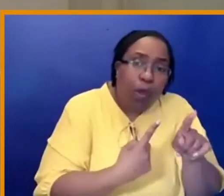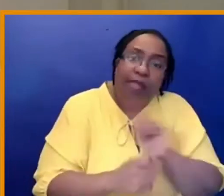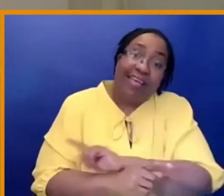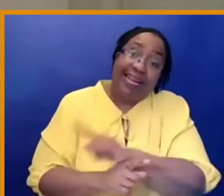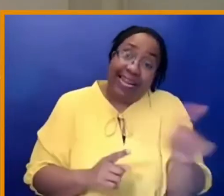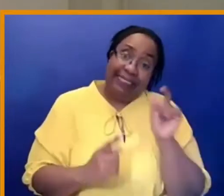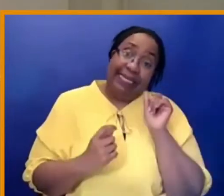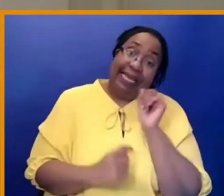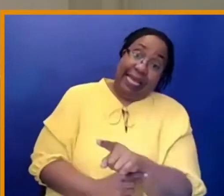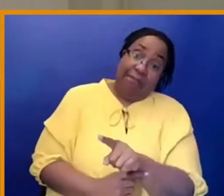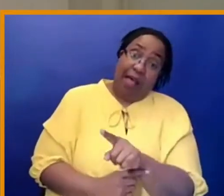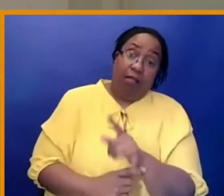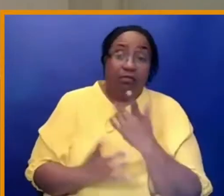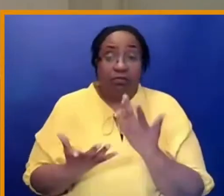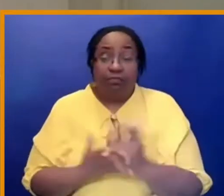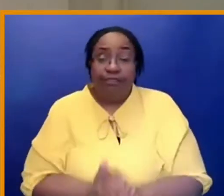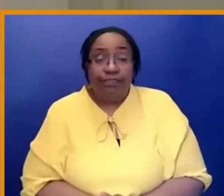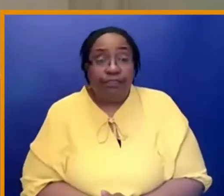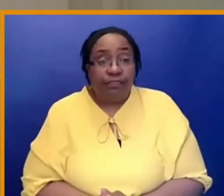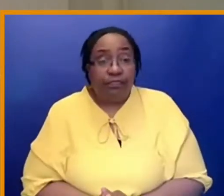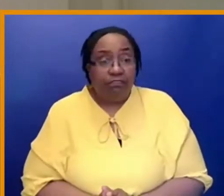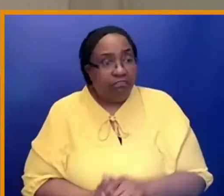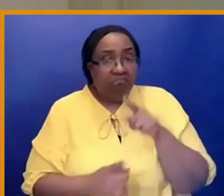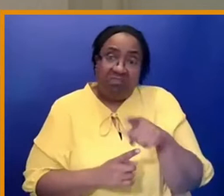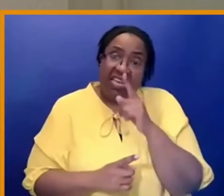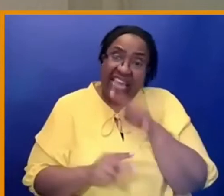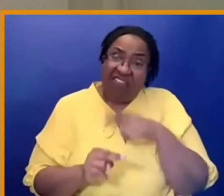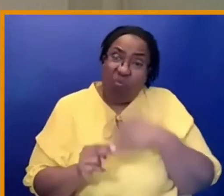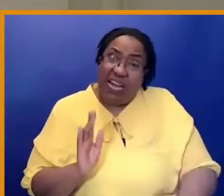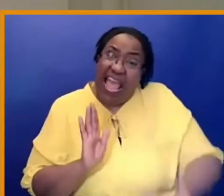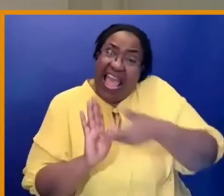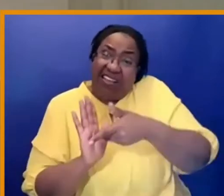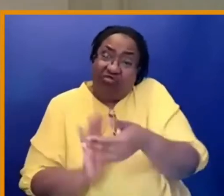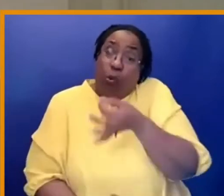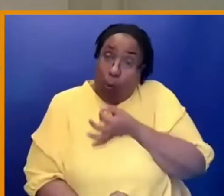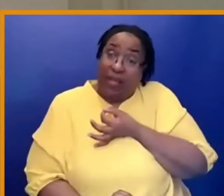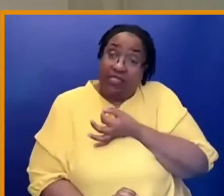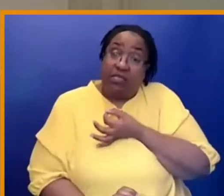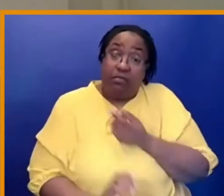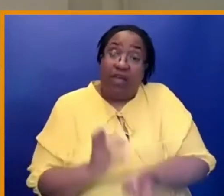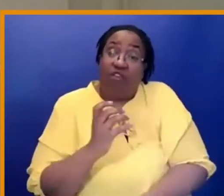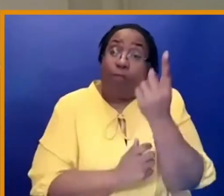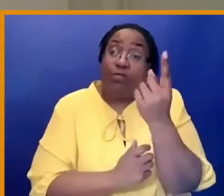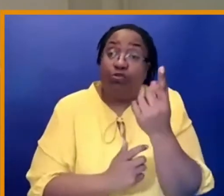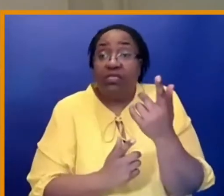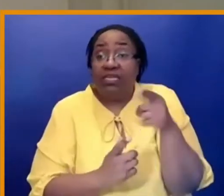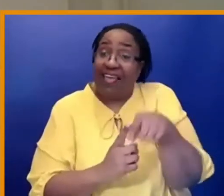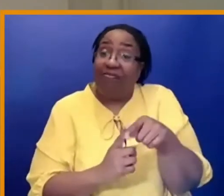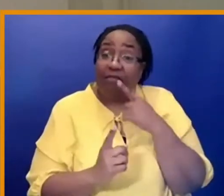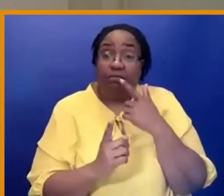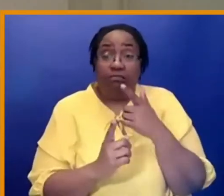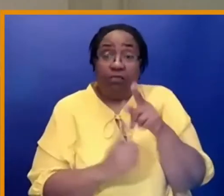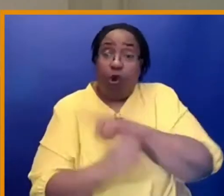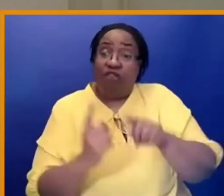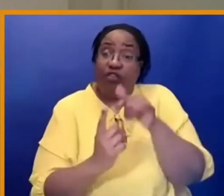The questioner will get the chance of a supplementary question, and the questions and answers will be published in the conference report. The other thing this